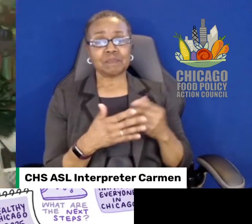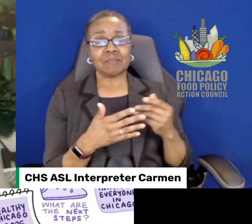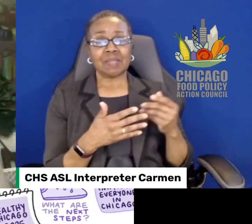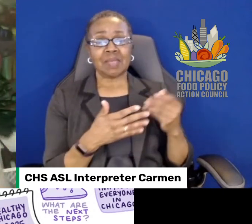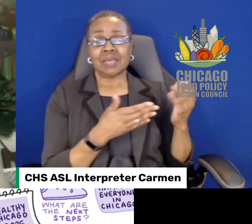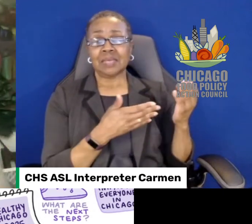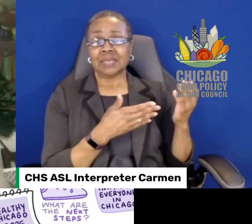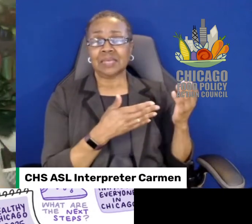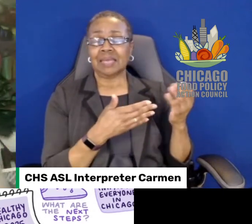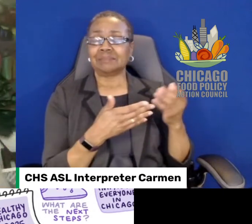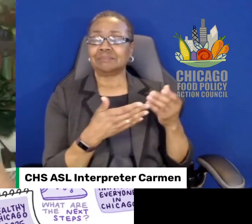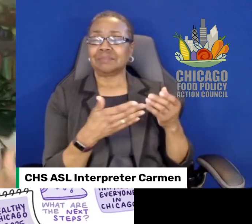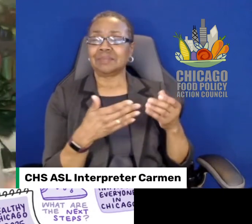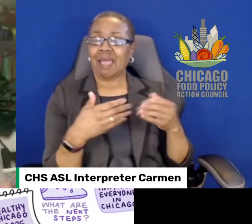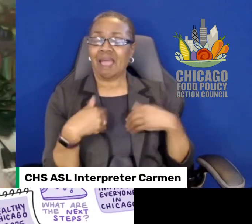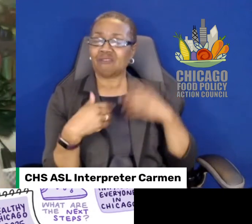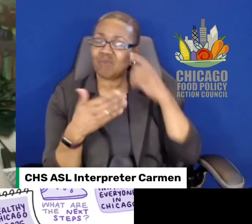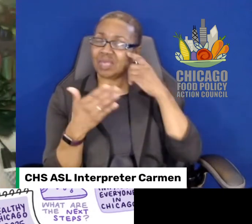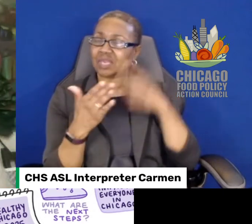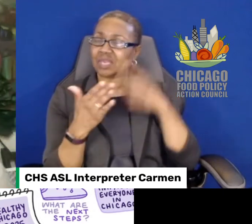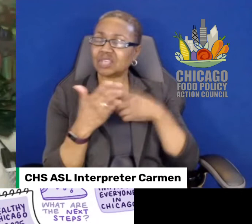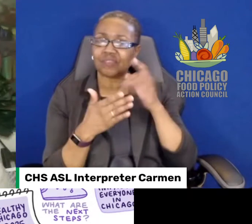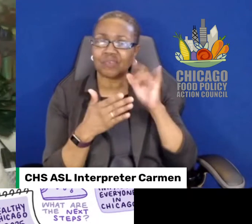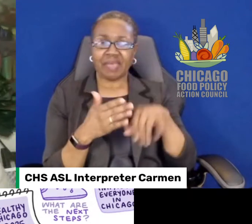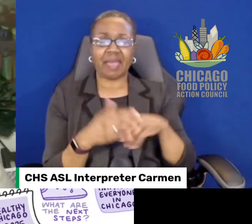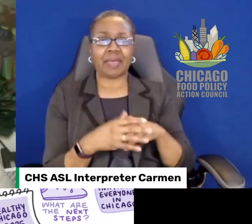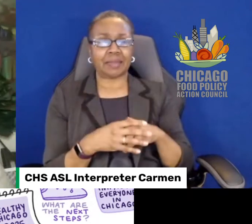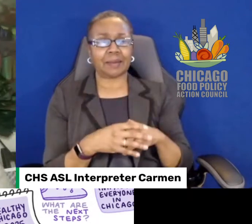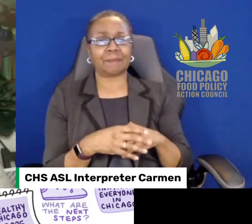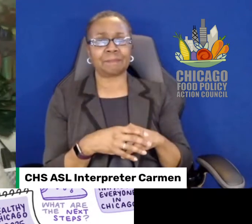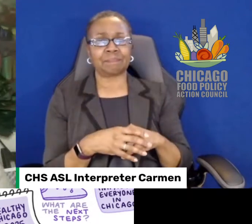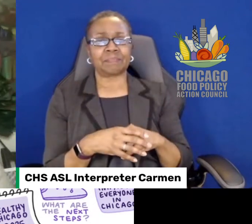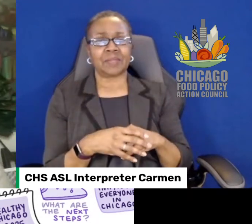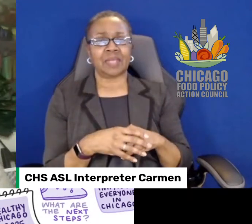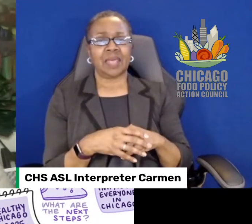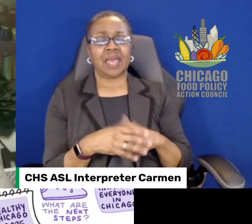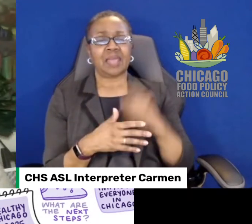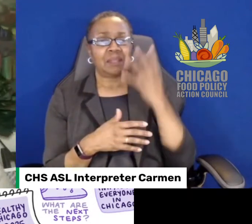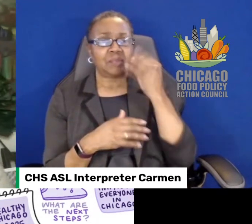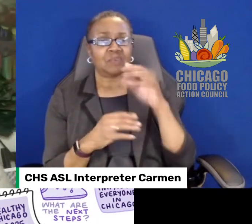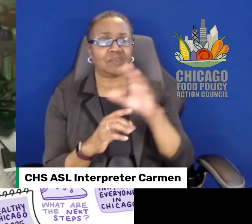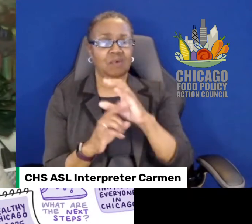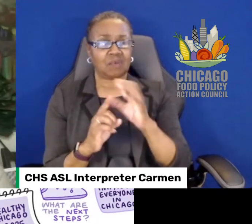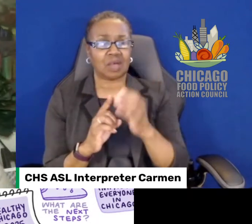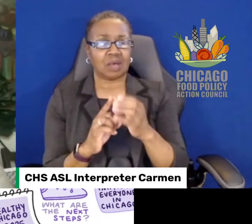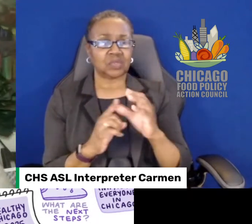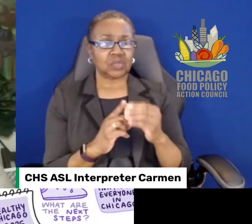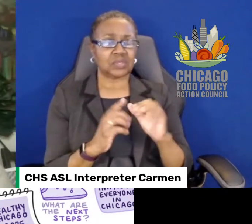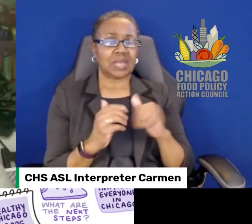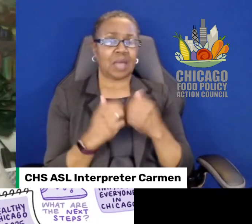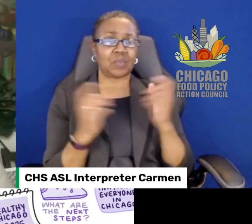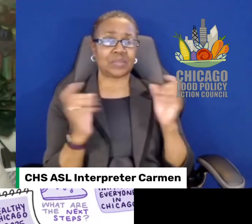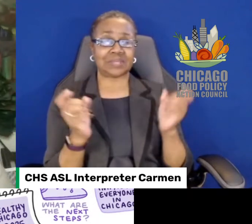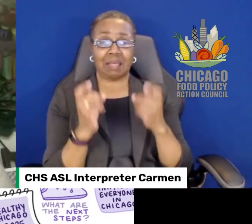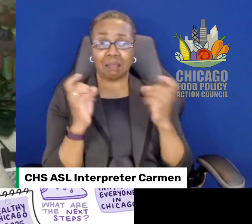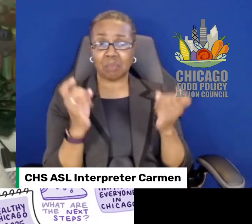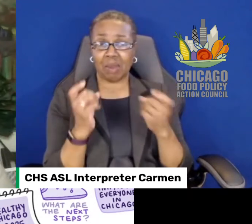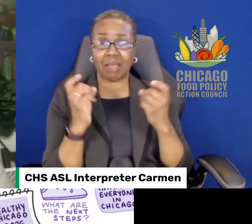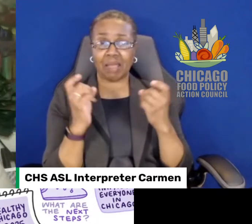be recognized for that, and recognized for, the beautiful cultures and the ways that we celebrate,